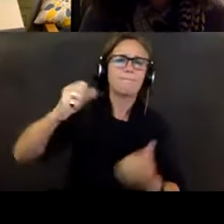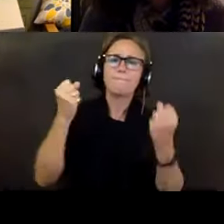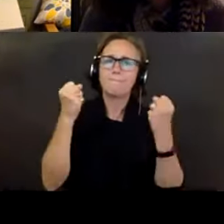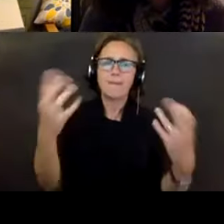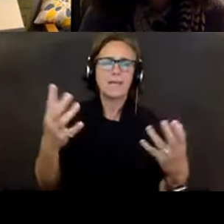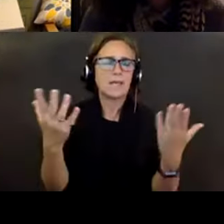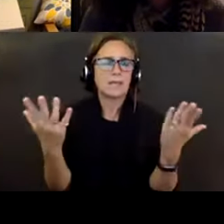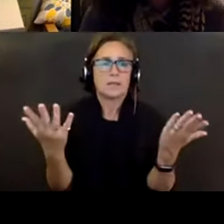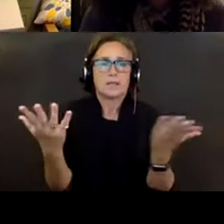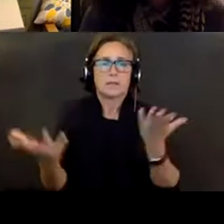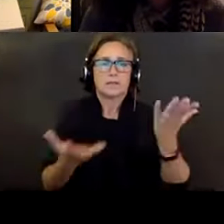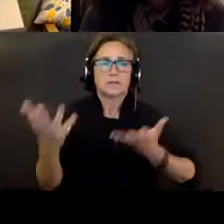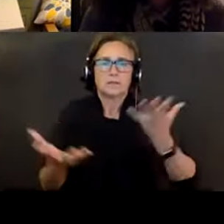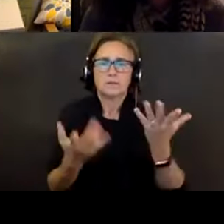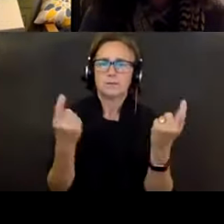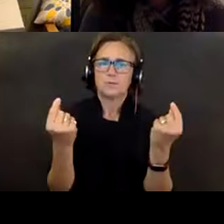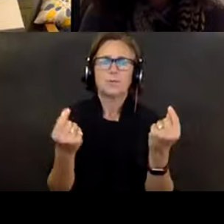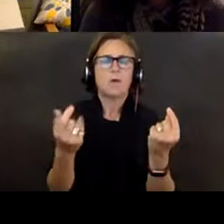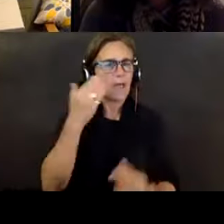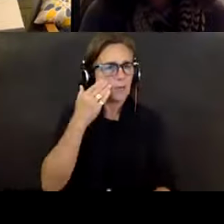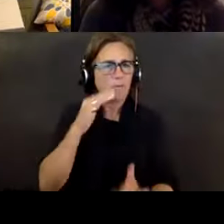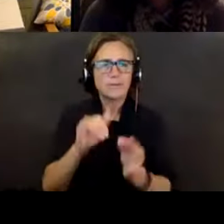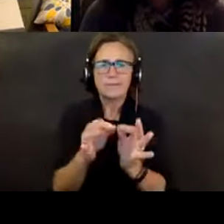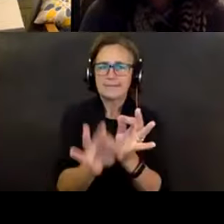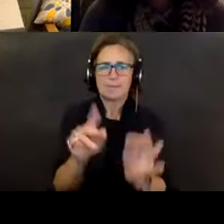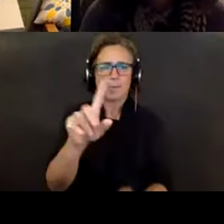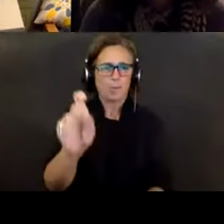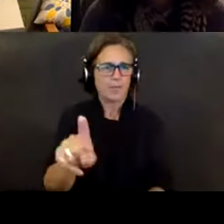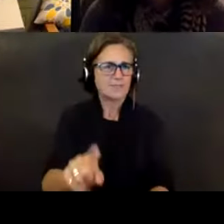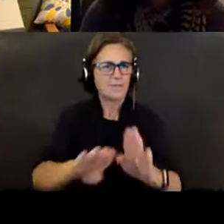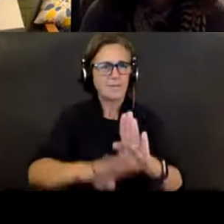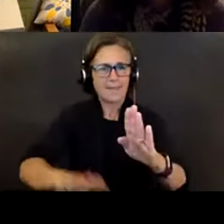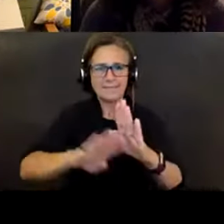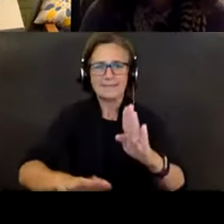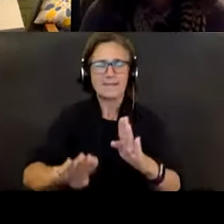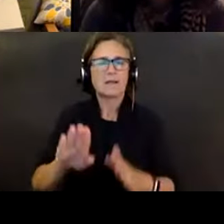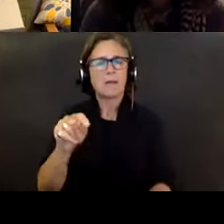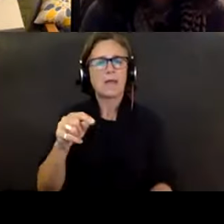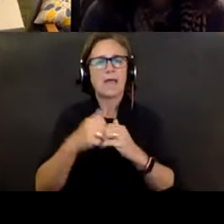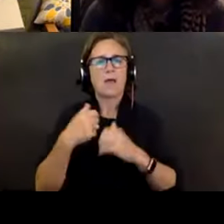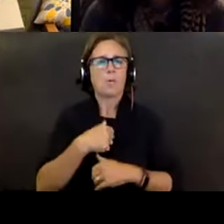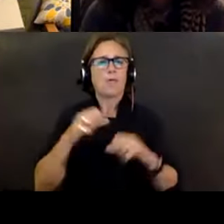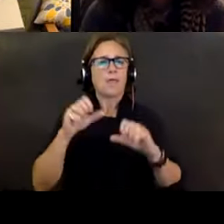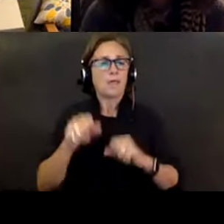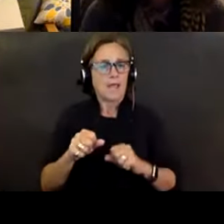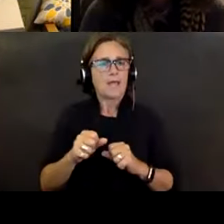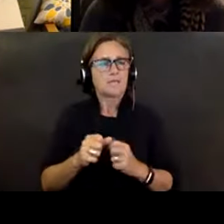if you can give us any guidance or recommendations about how we sit in the discomfort of